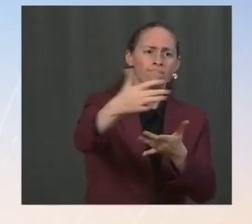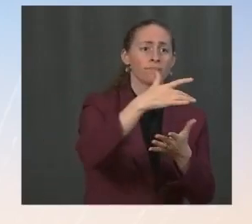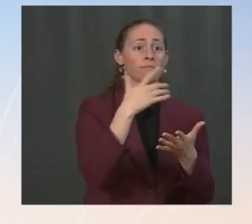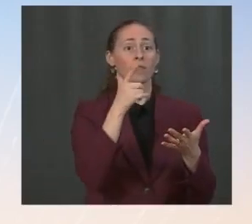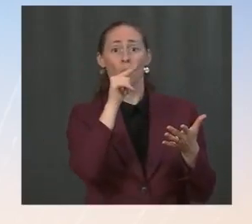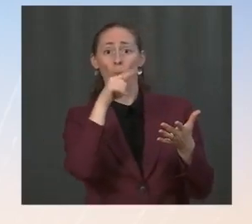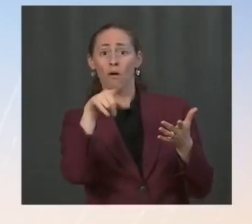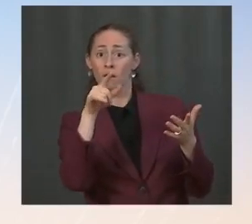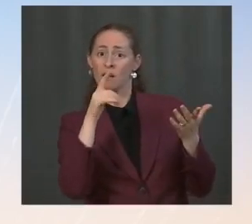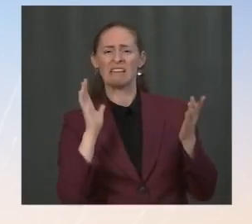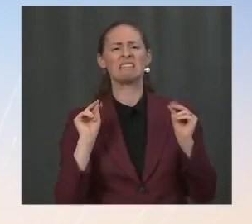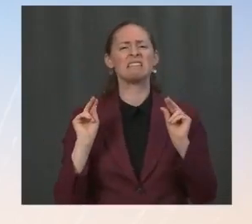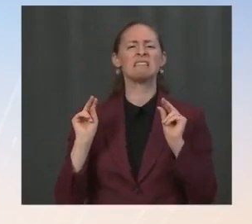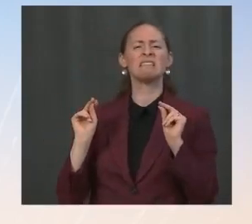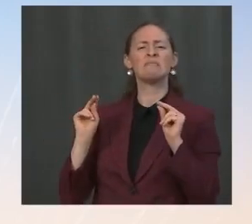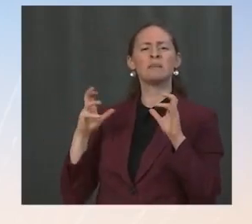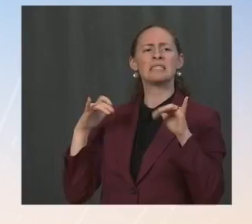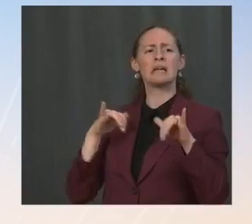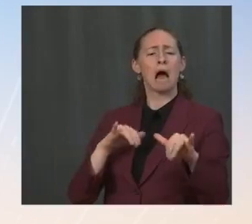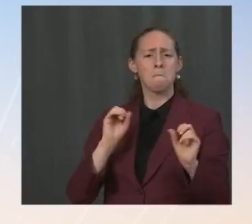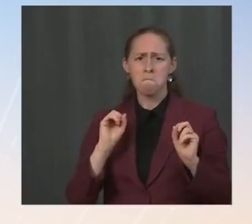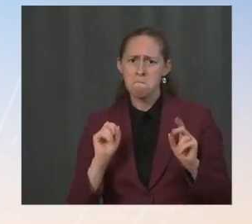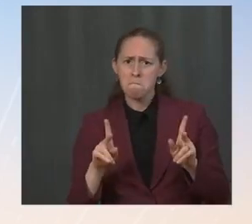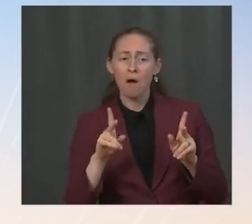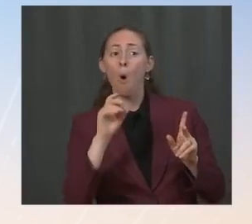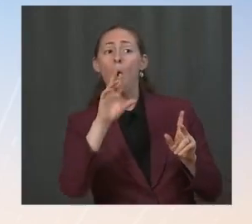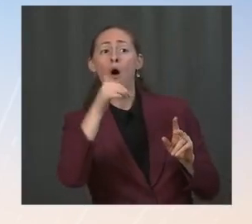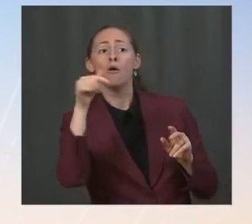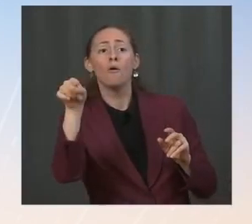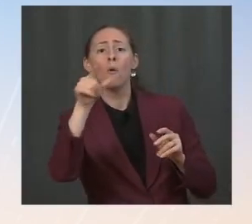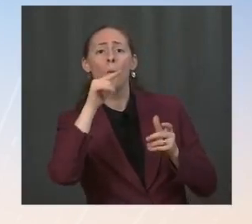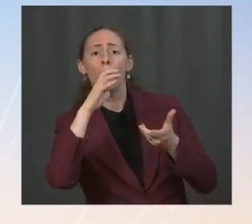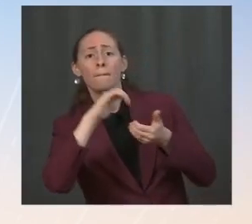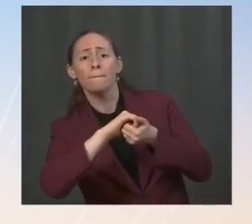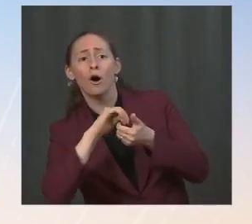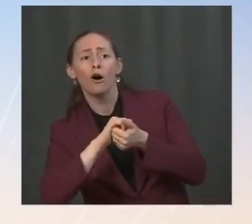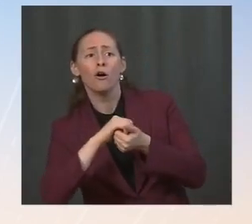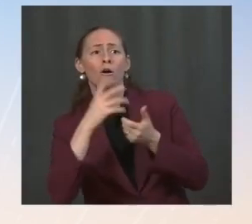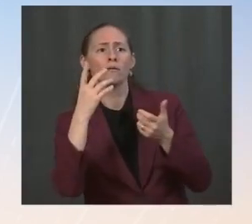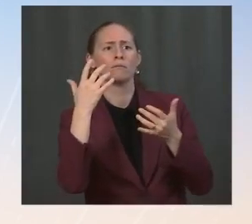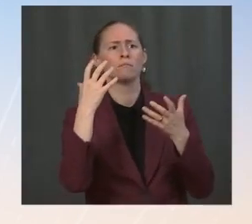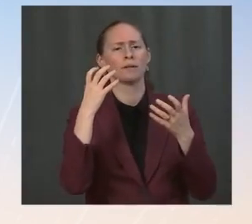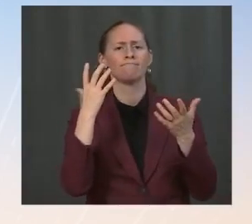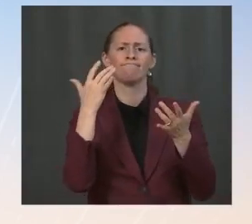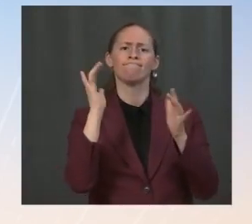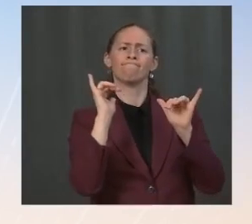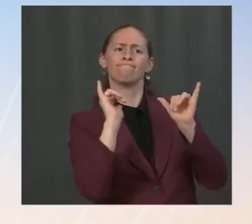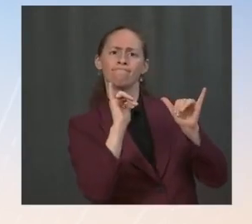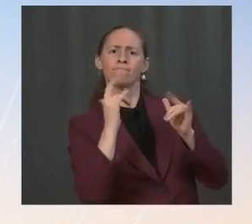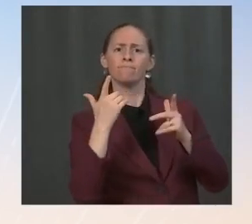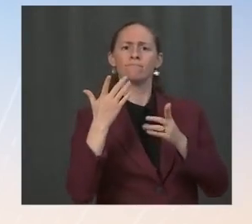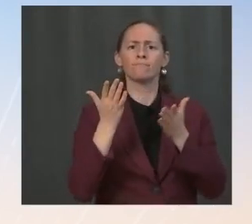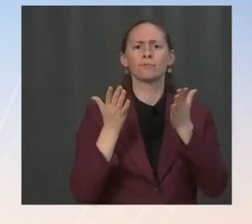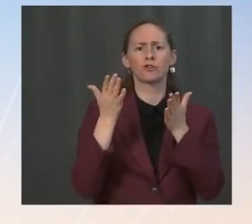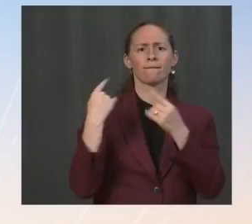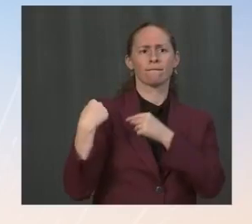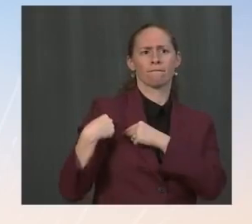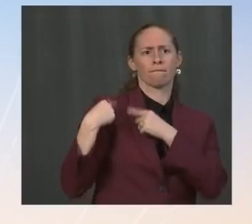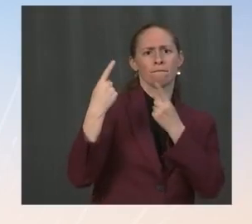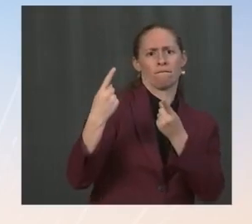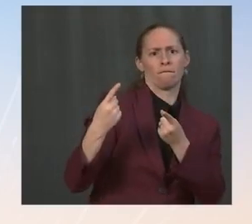getting partners out and those who have served alongside the United States over the last 20 years. And just real quick, on the